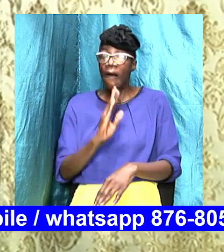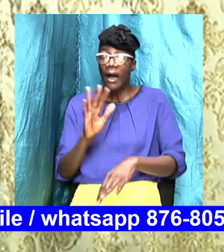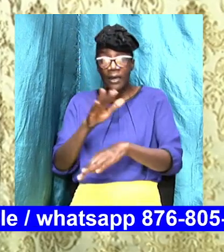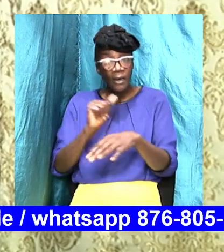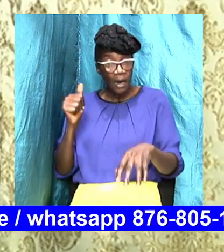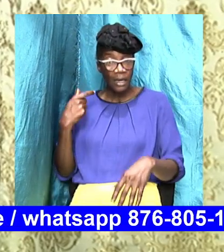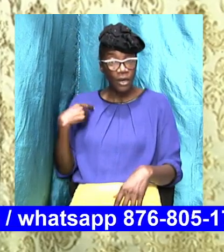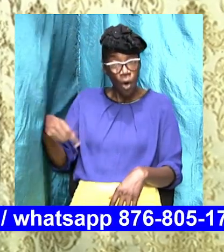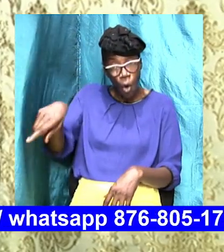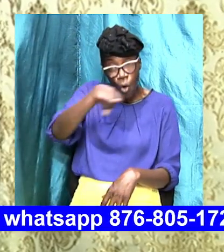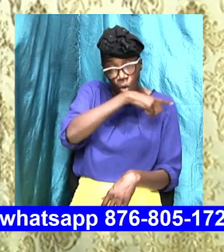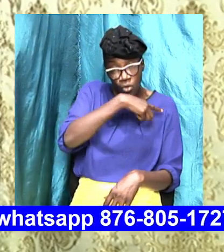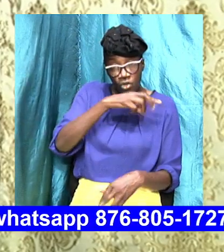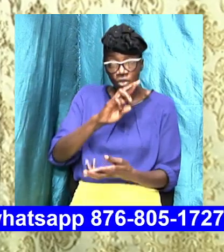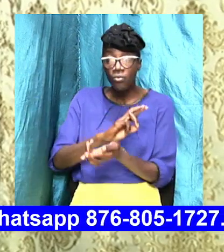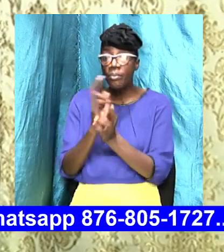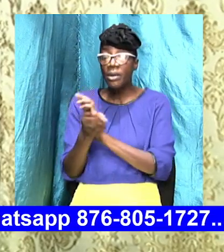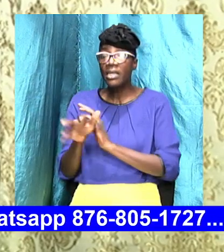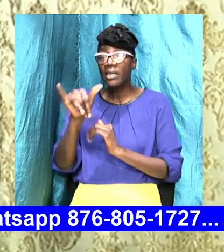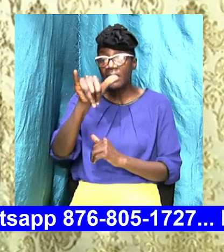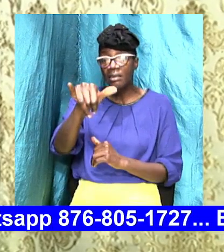to repentance still.